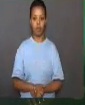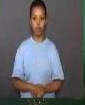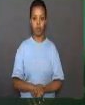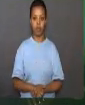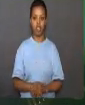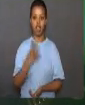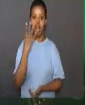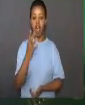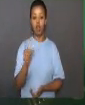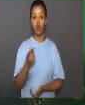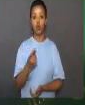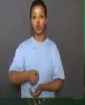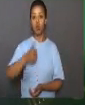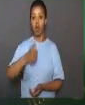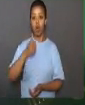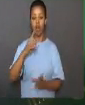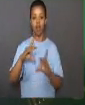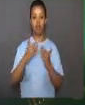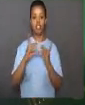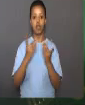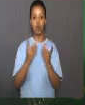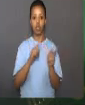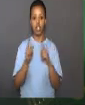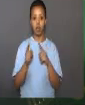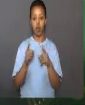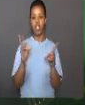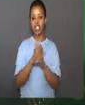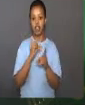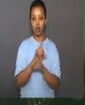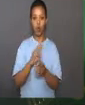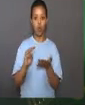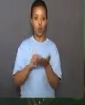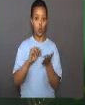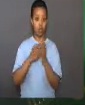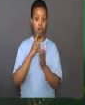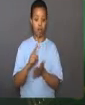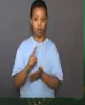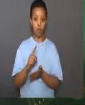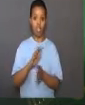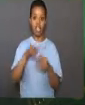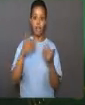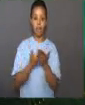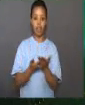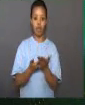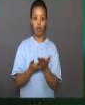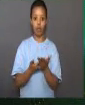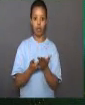The four major classes of organic molecules include